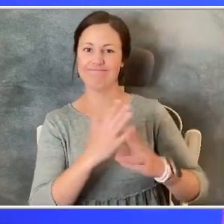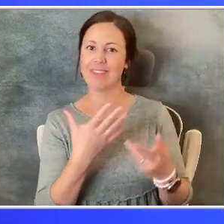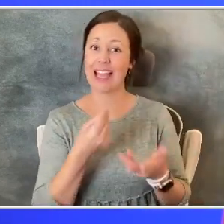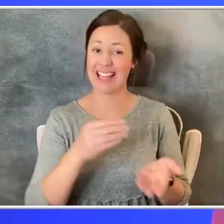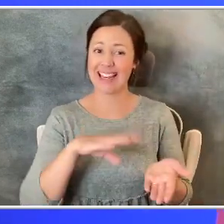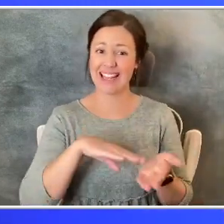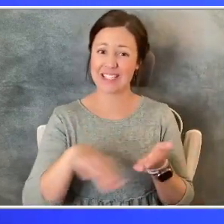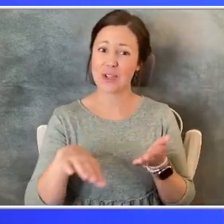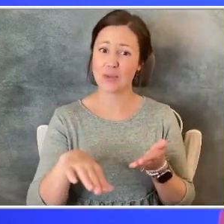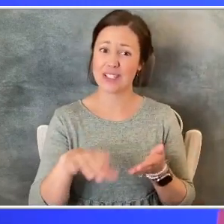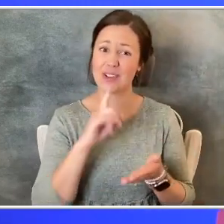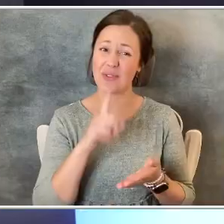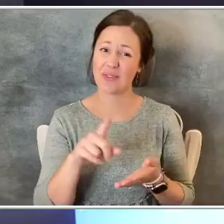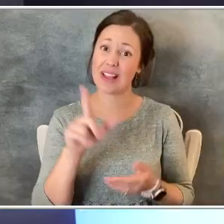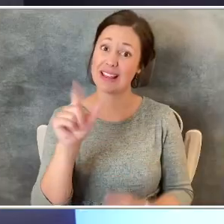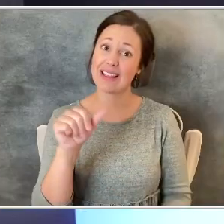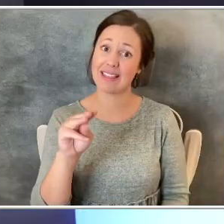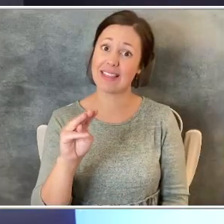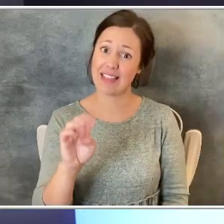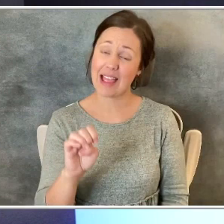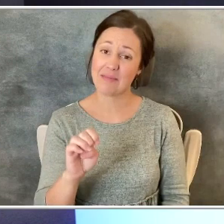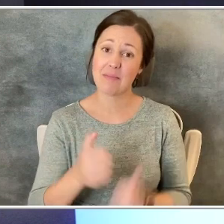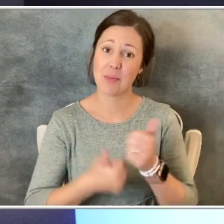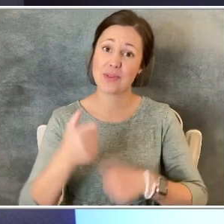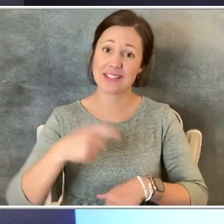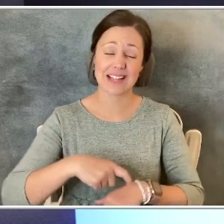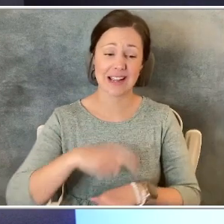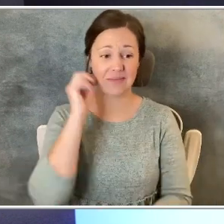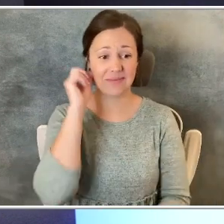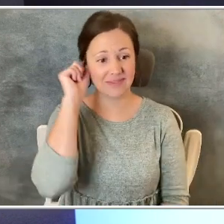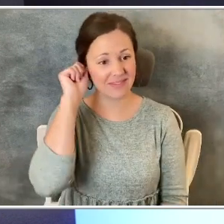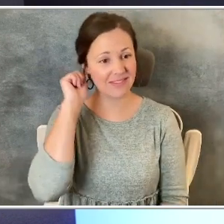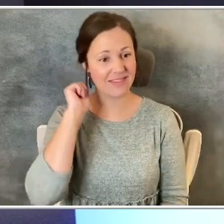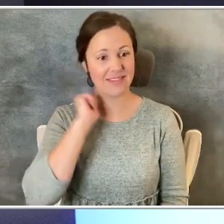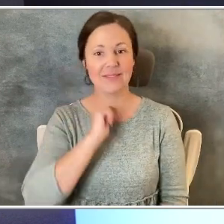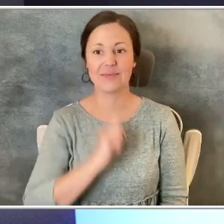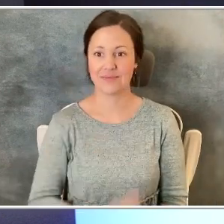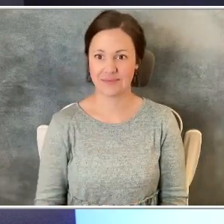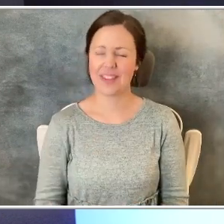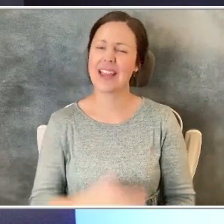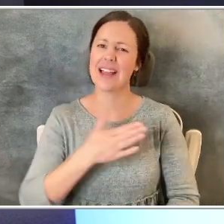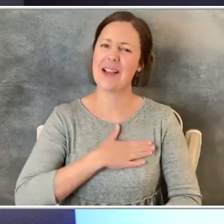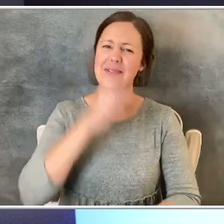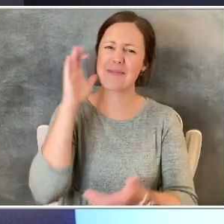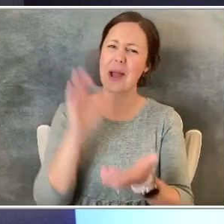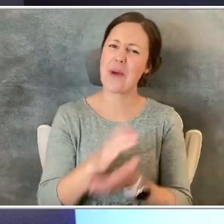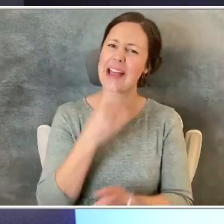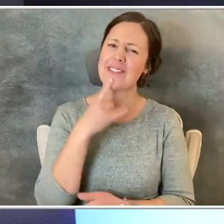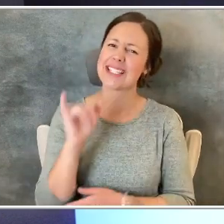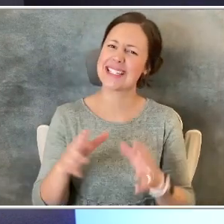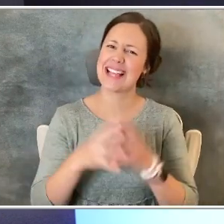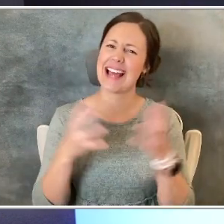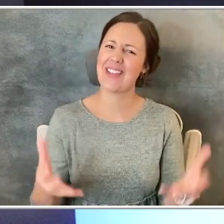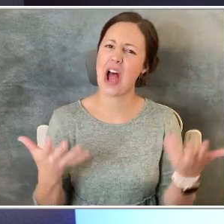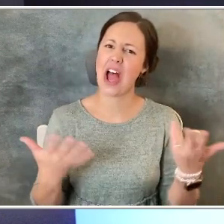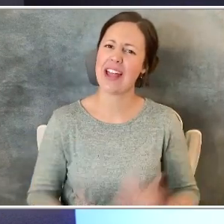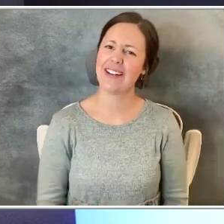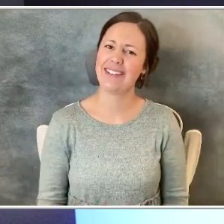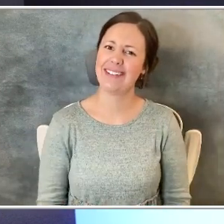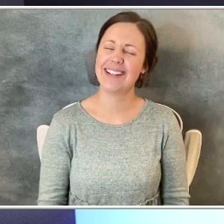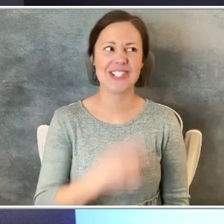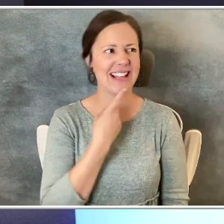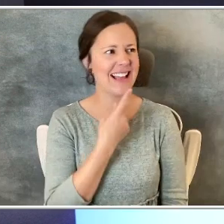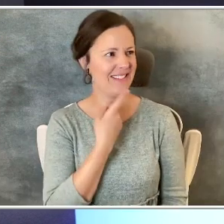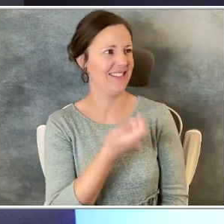of lame, you know, most of the time. So. You know, my wife tells me that a lot. I think you're a little late with that one, Stites.